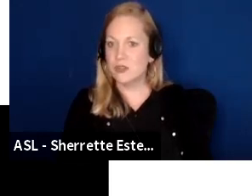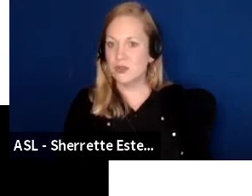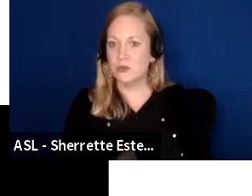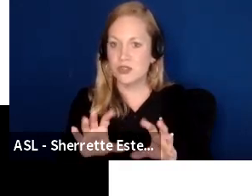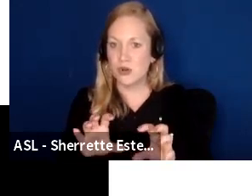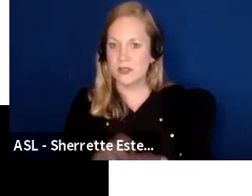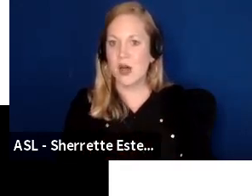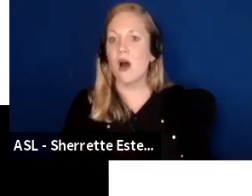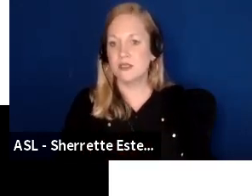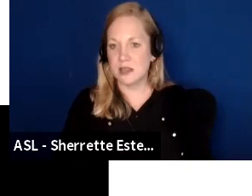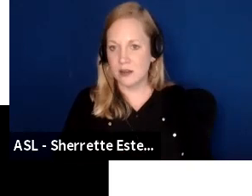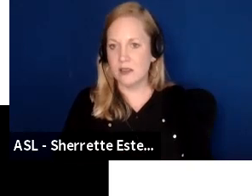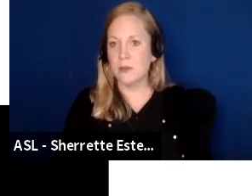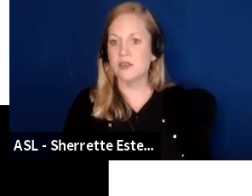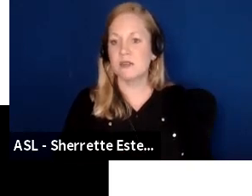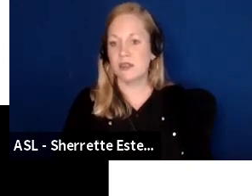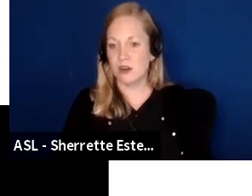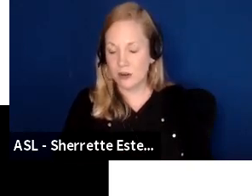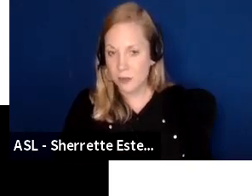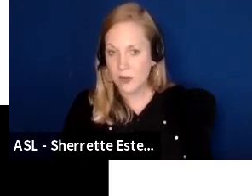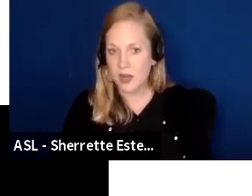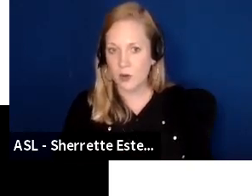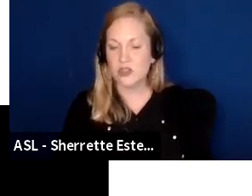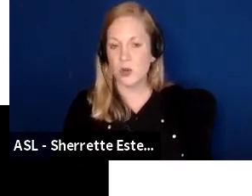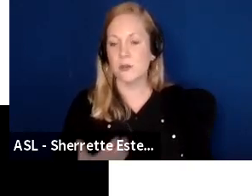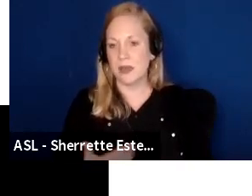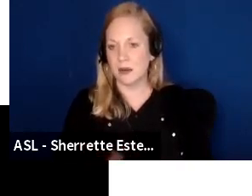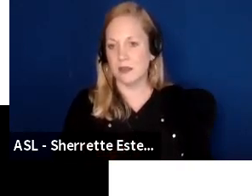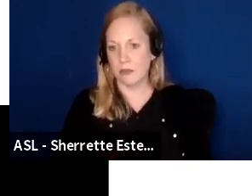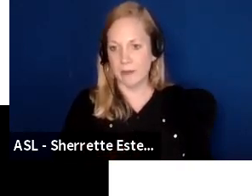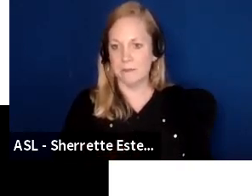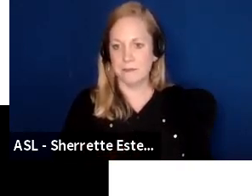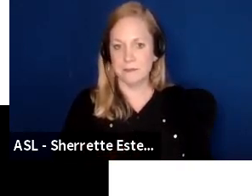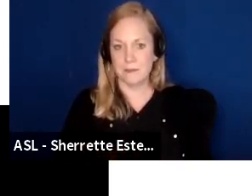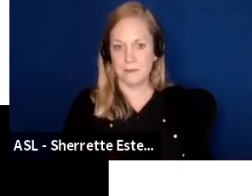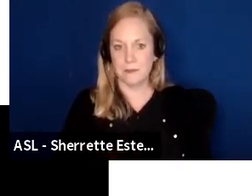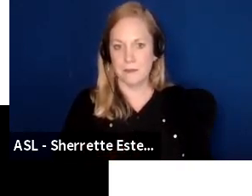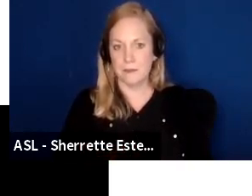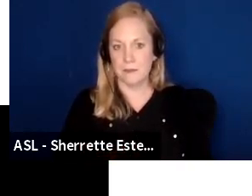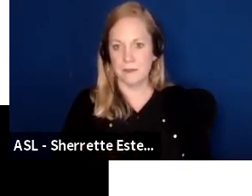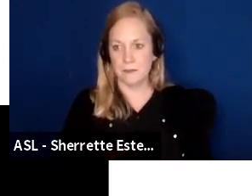I want you to notice how often the person that they're communicating with shows up in the frame.